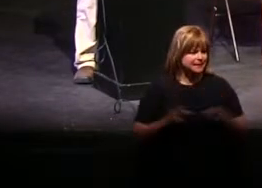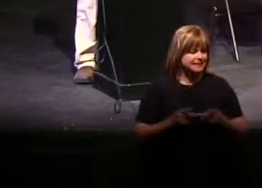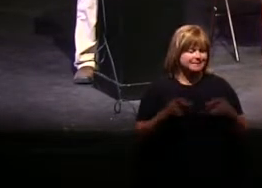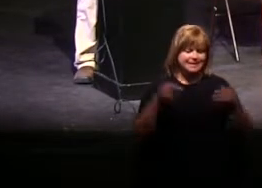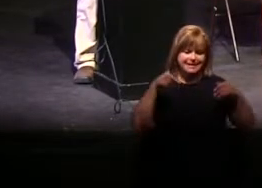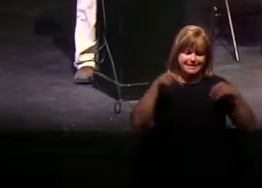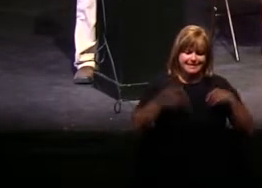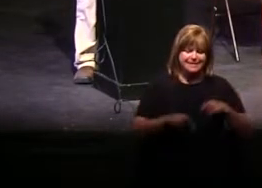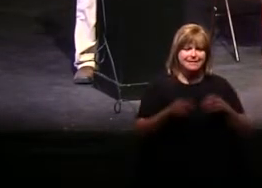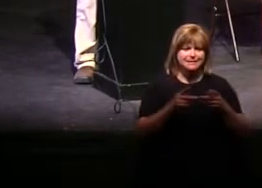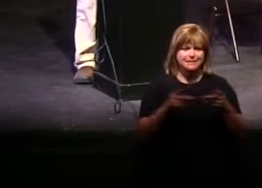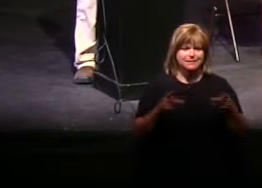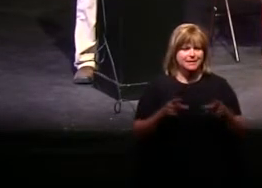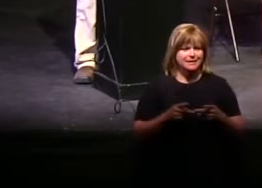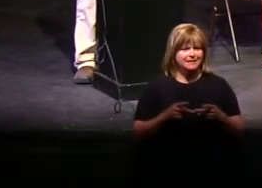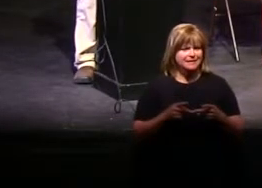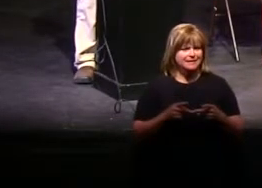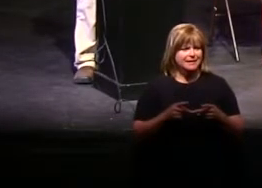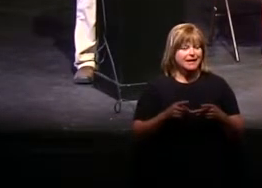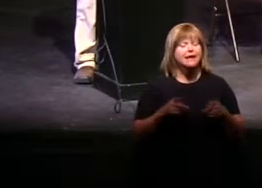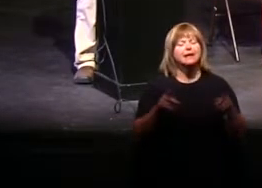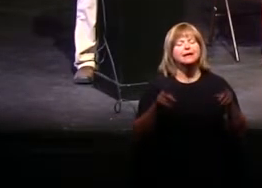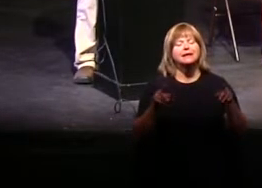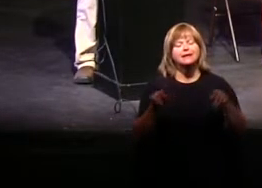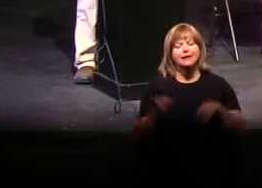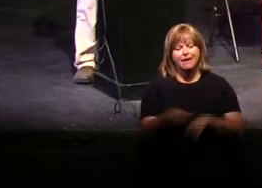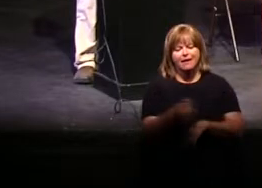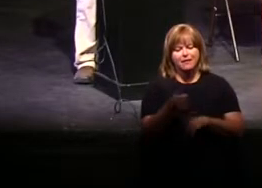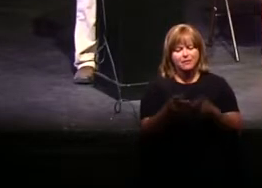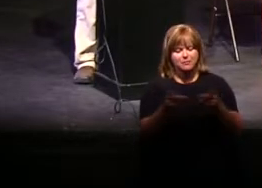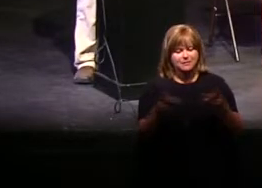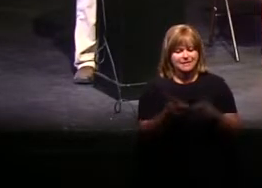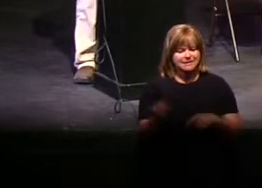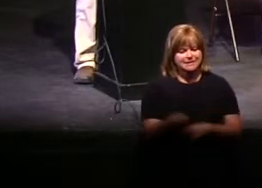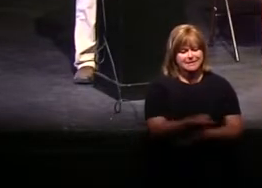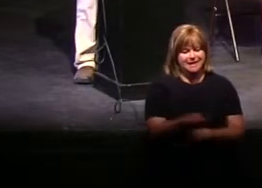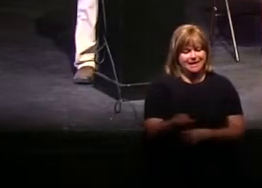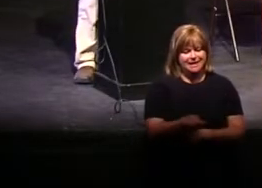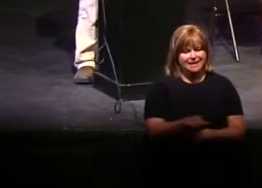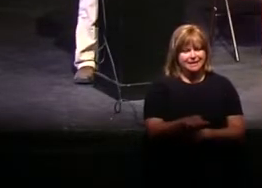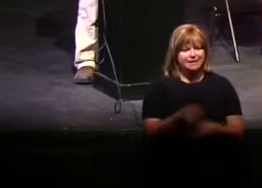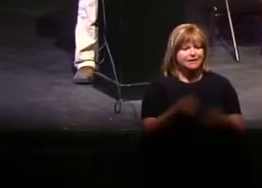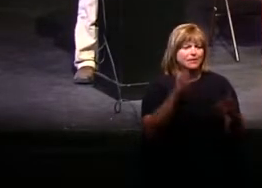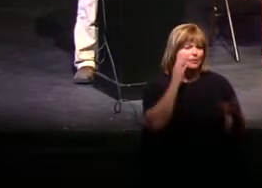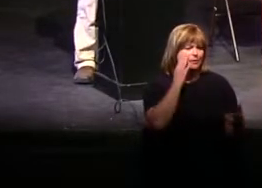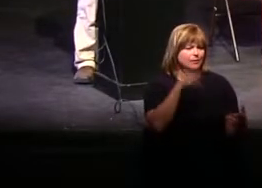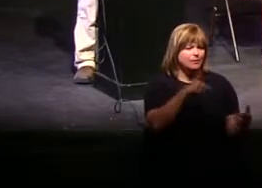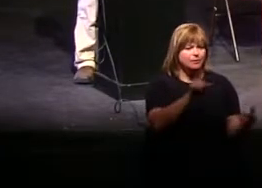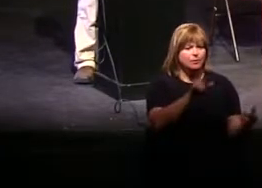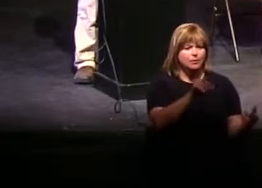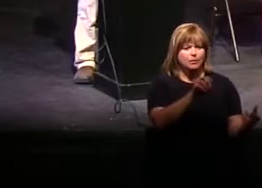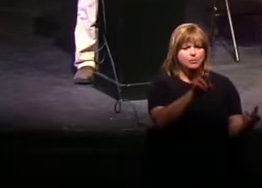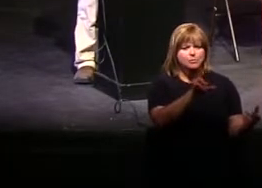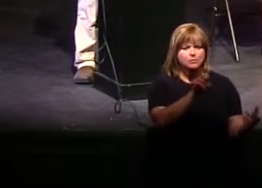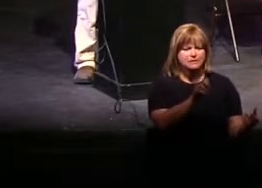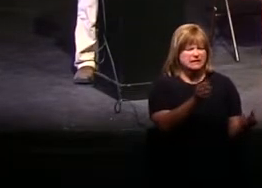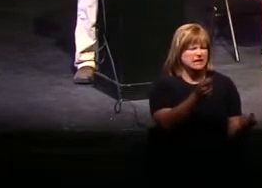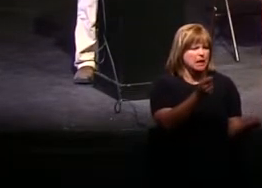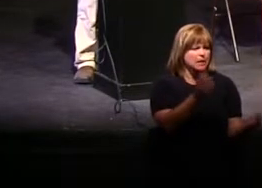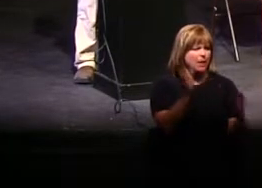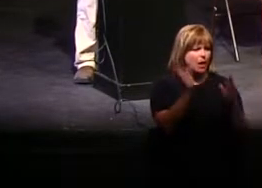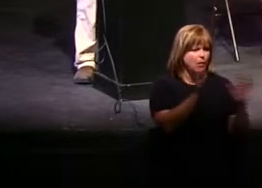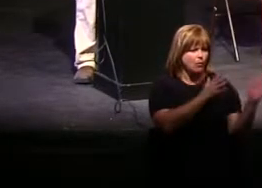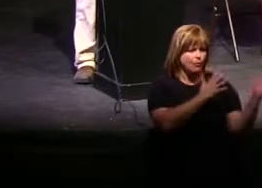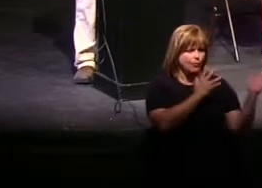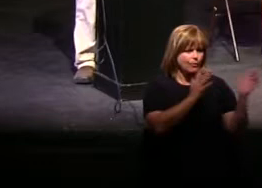this place, and places much like it. The thing about the Palouse is that it's occasionally a tad breezy.